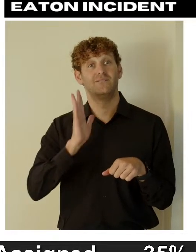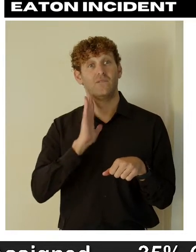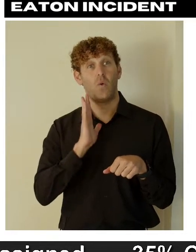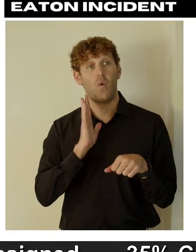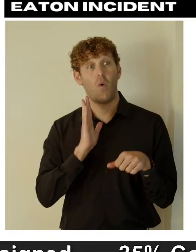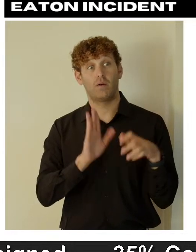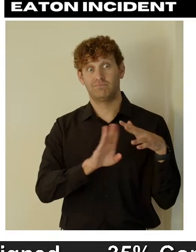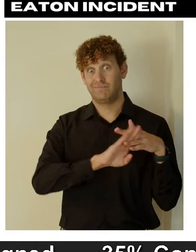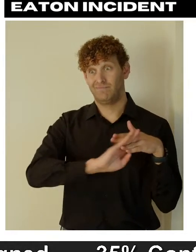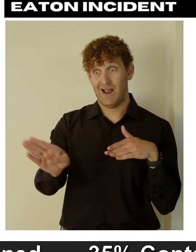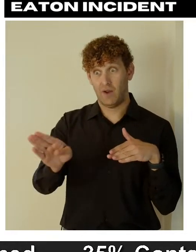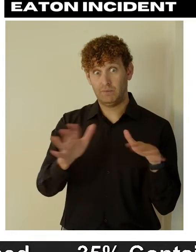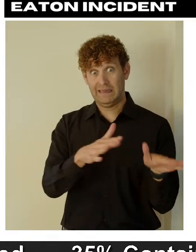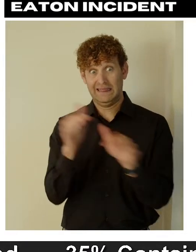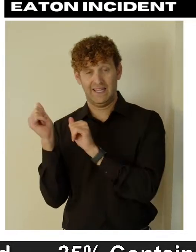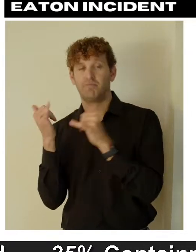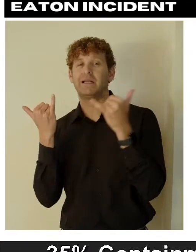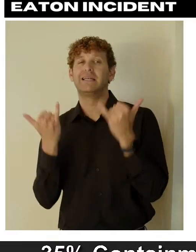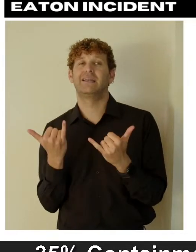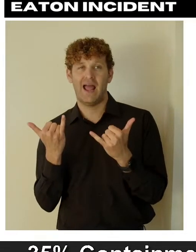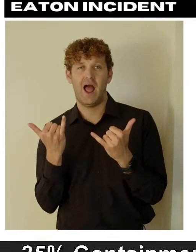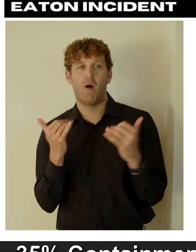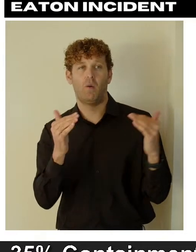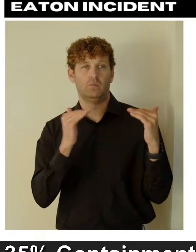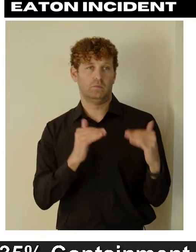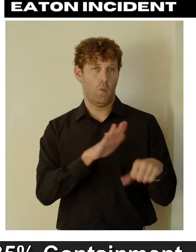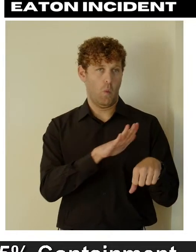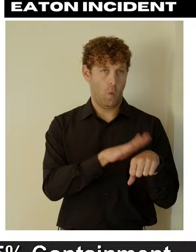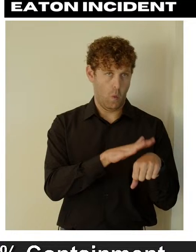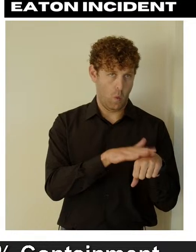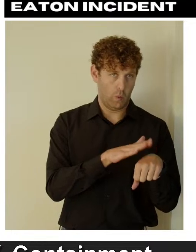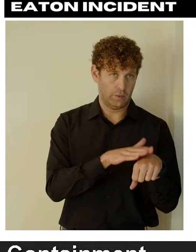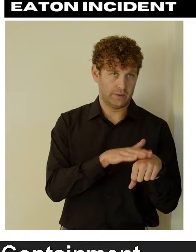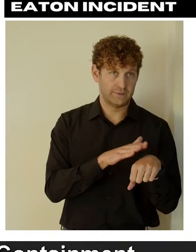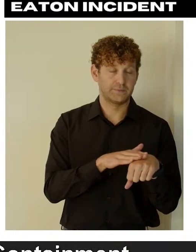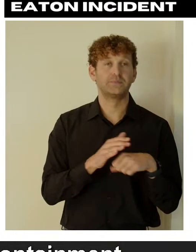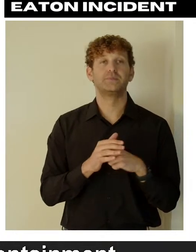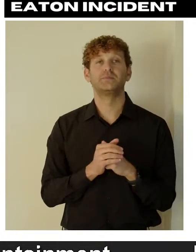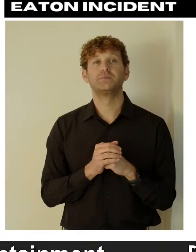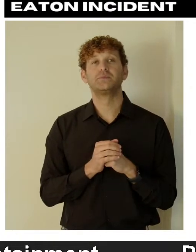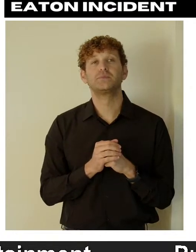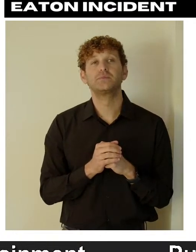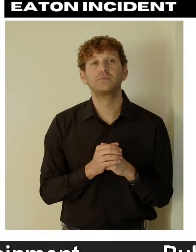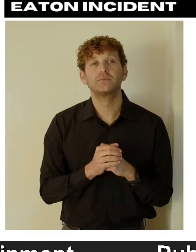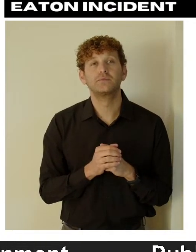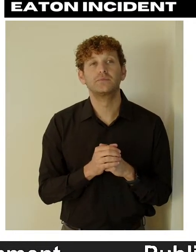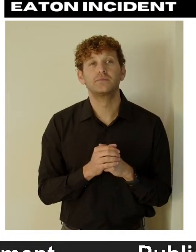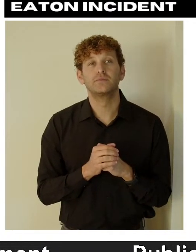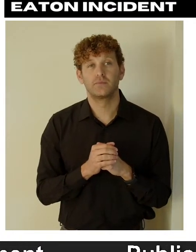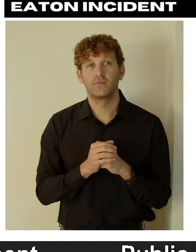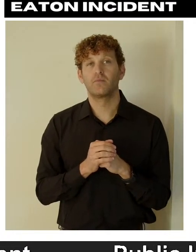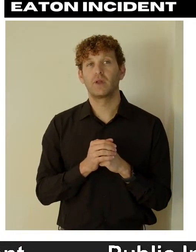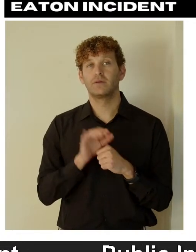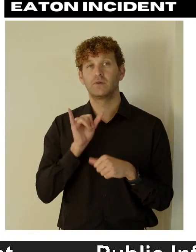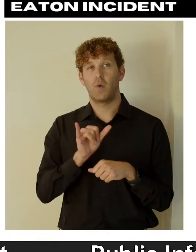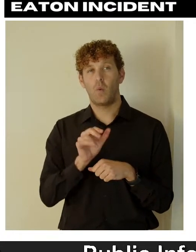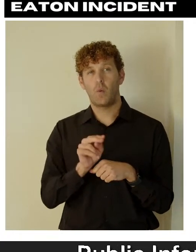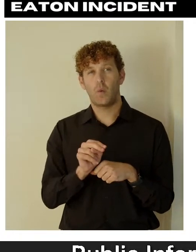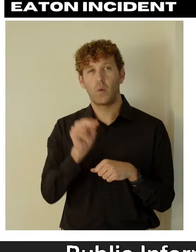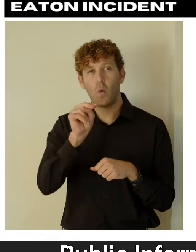is Lincoln, moving north, Lincoln Avenue, from Woodbury all the way to Altadena